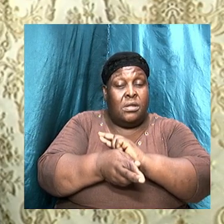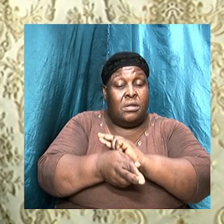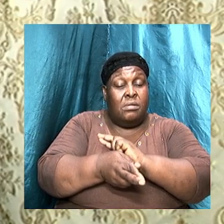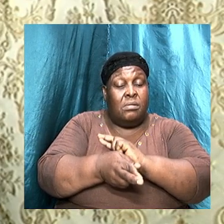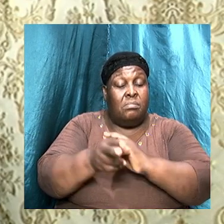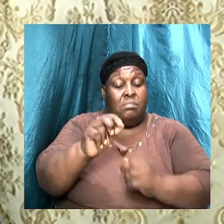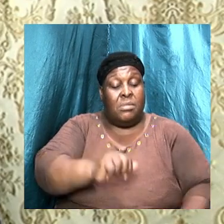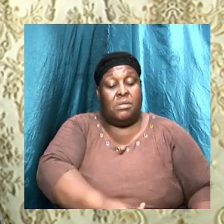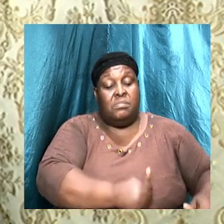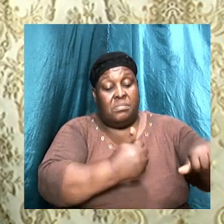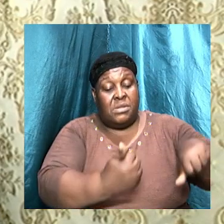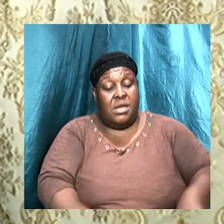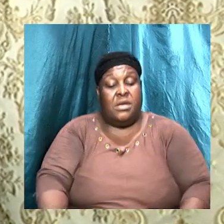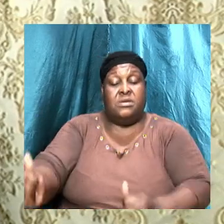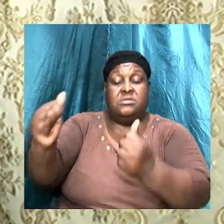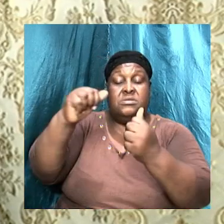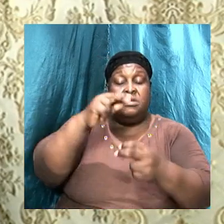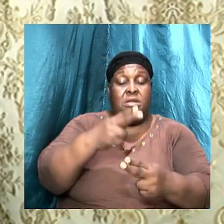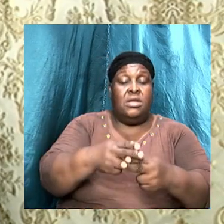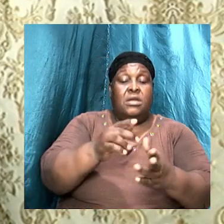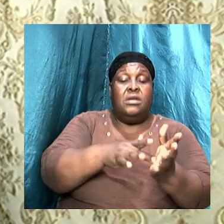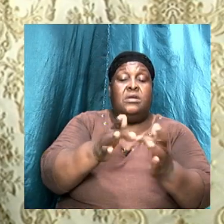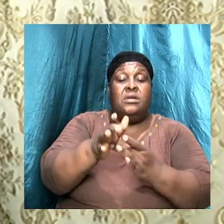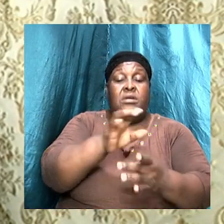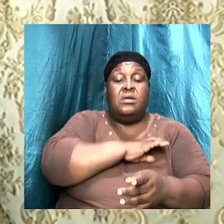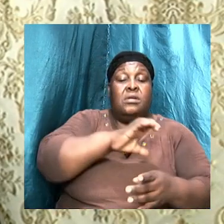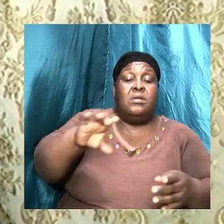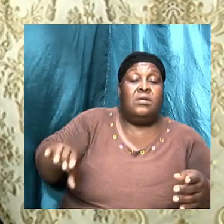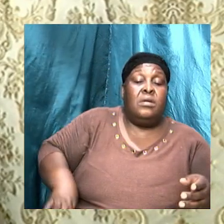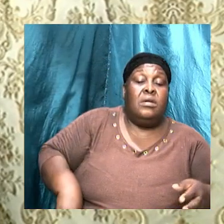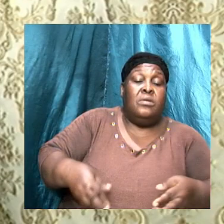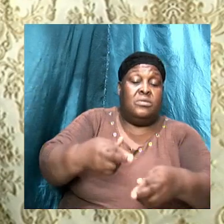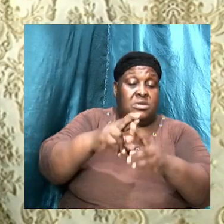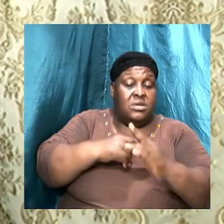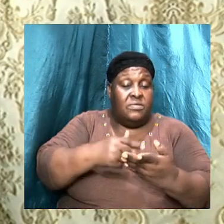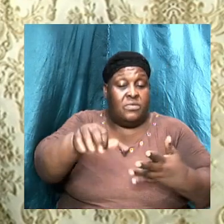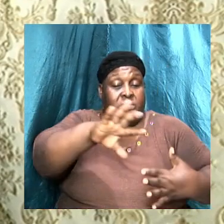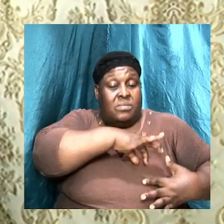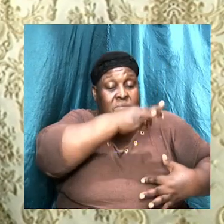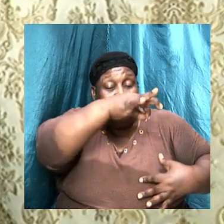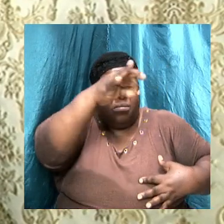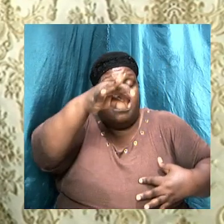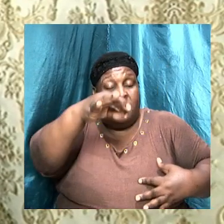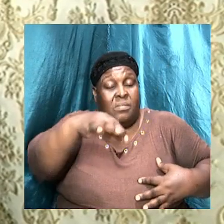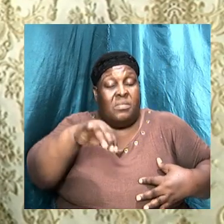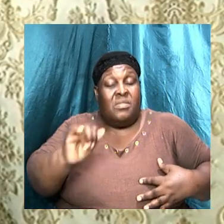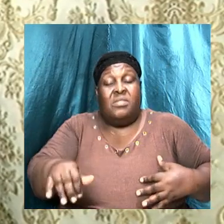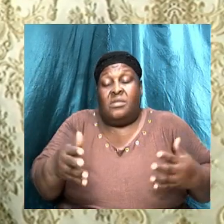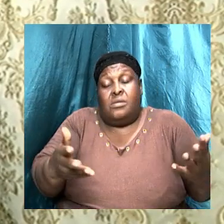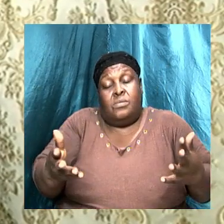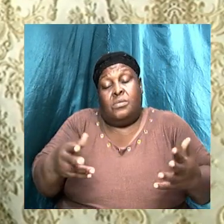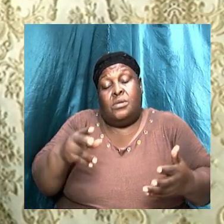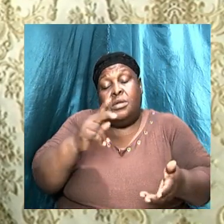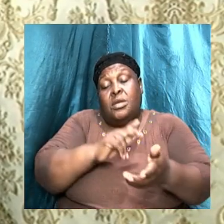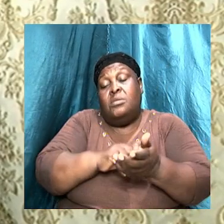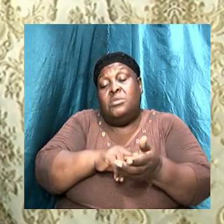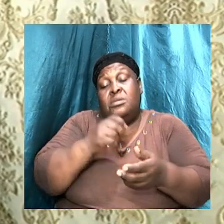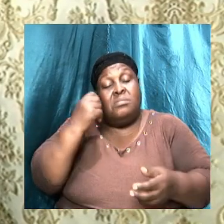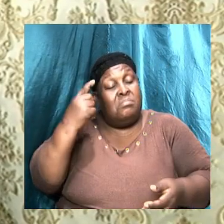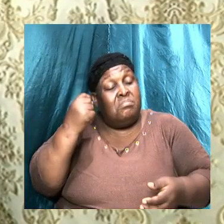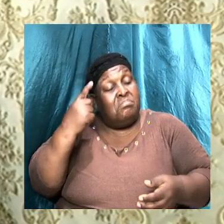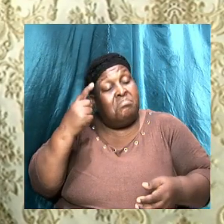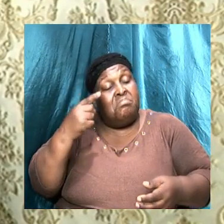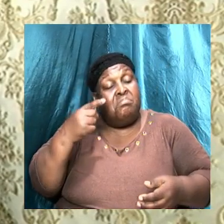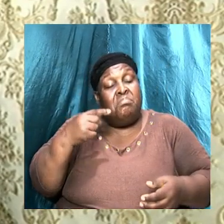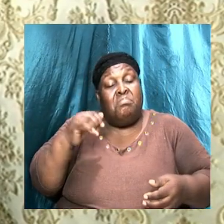in the name of Jesus Christ, and they received the Holy Spirit. That's what Peter understood. That's what the apostles